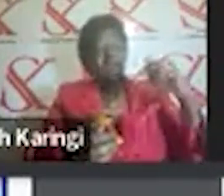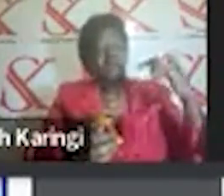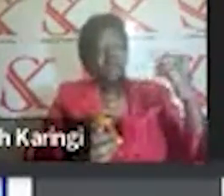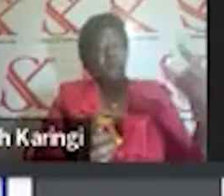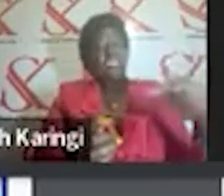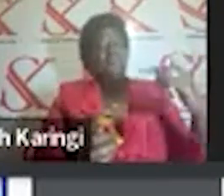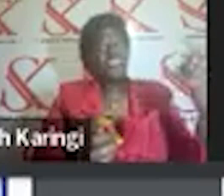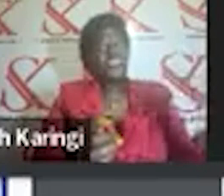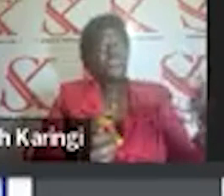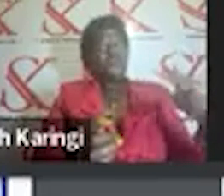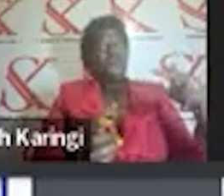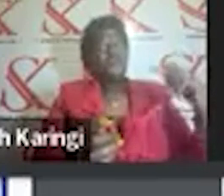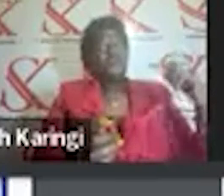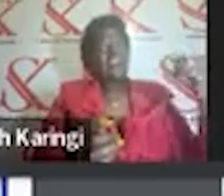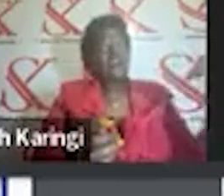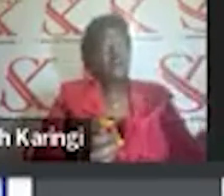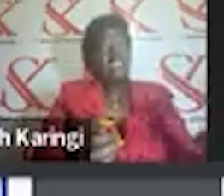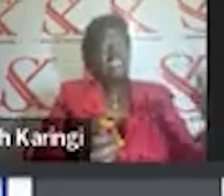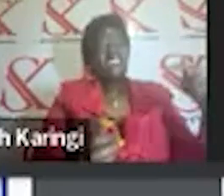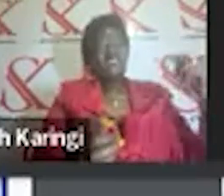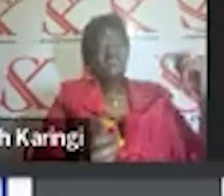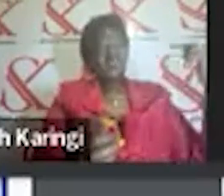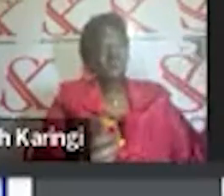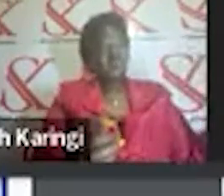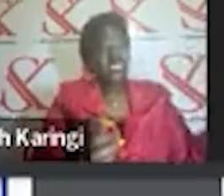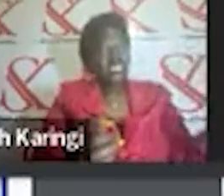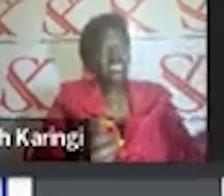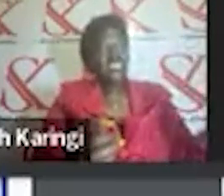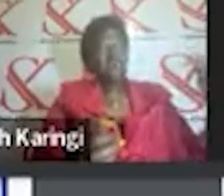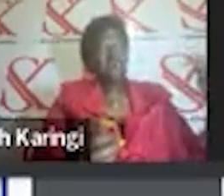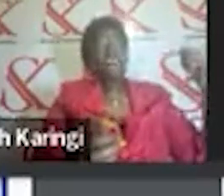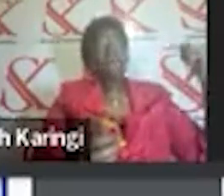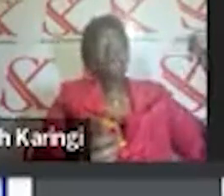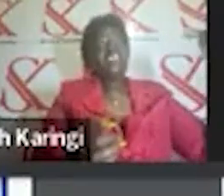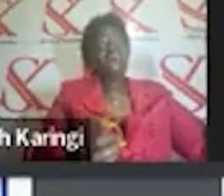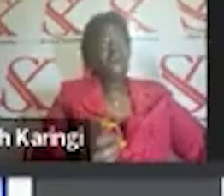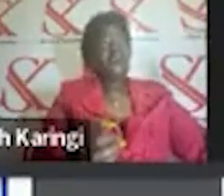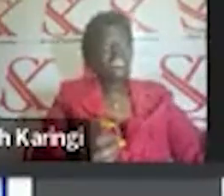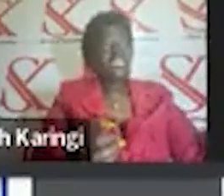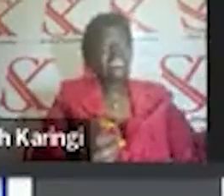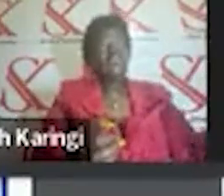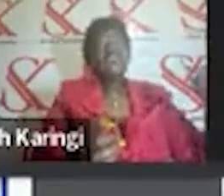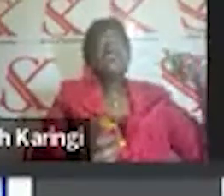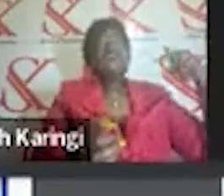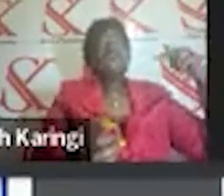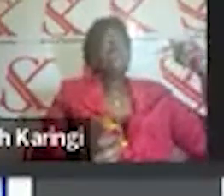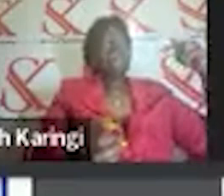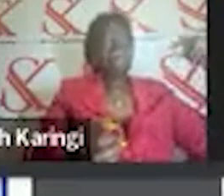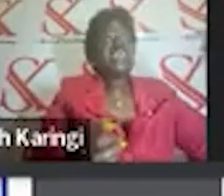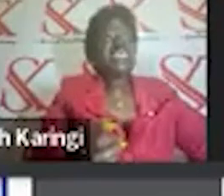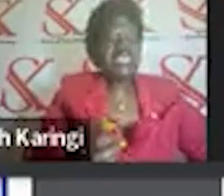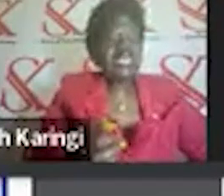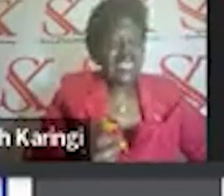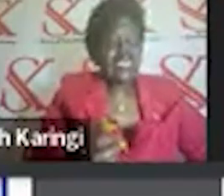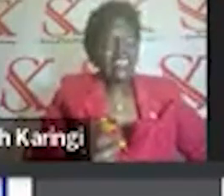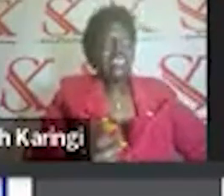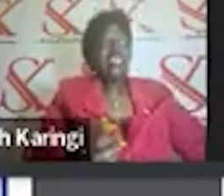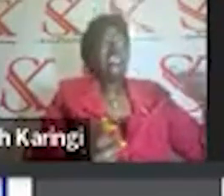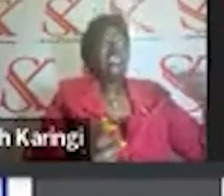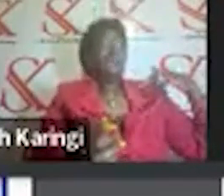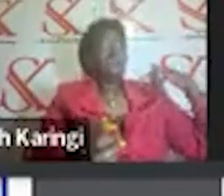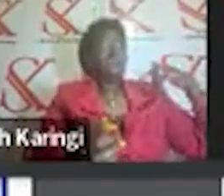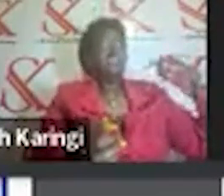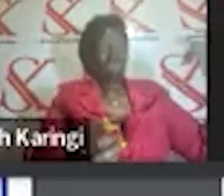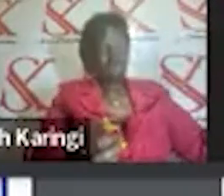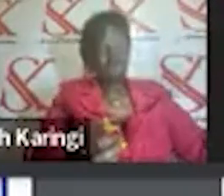that people can continue helping us, can continue blessing us, can continue giving us opportunities, can continue giving us ideas. They